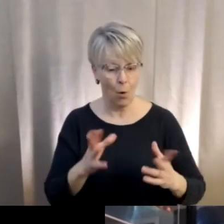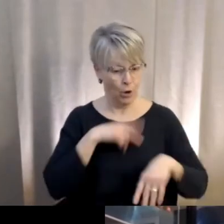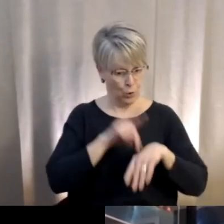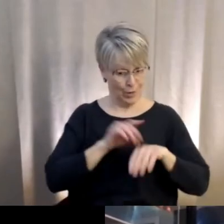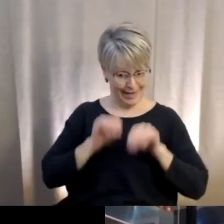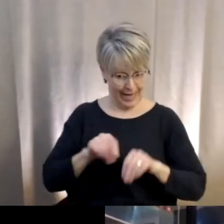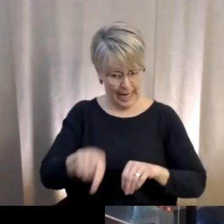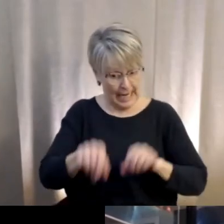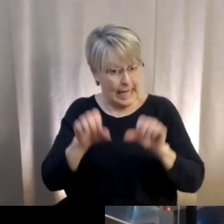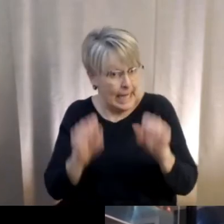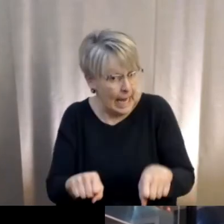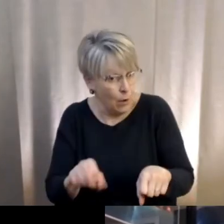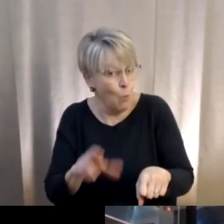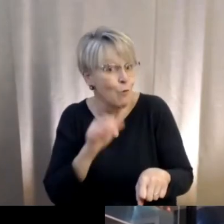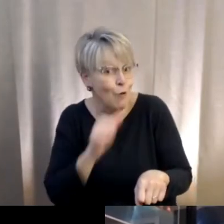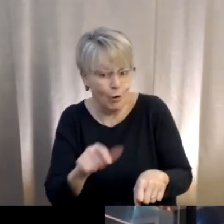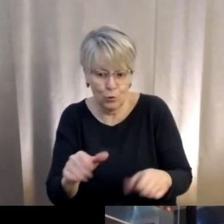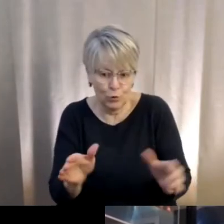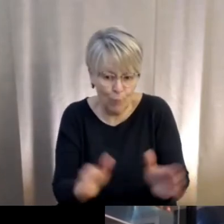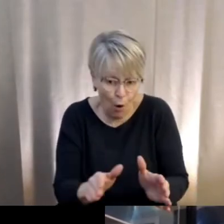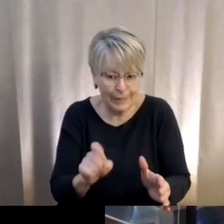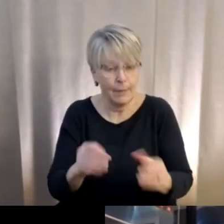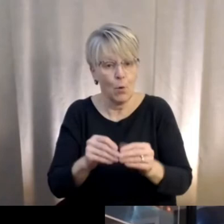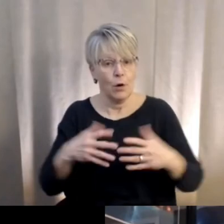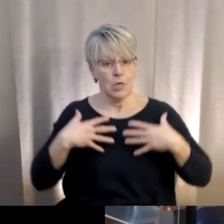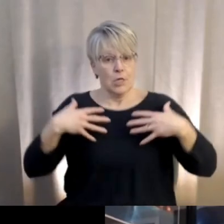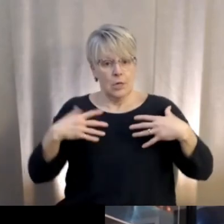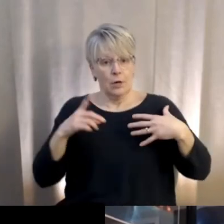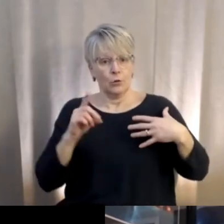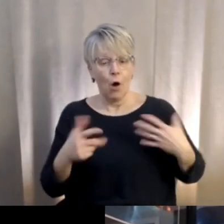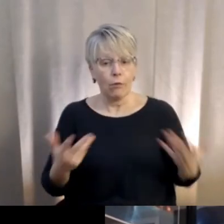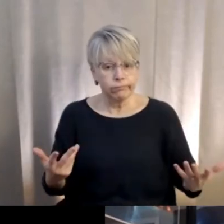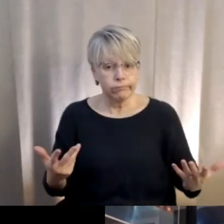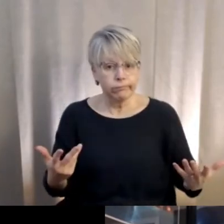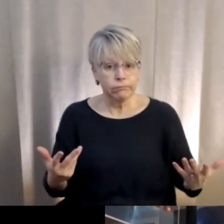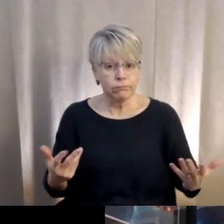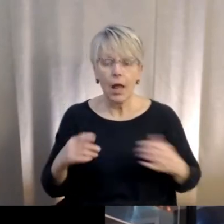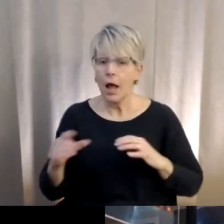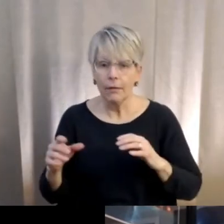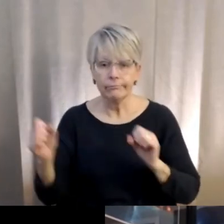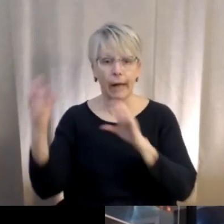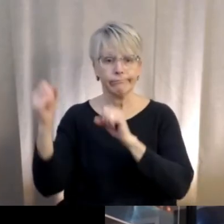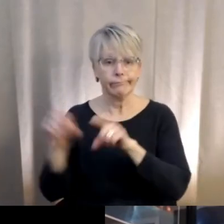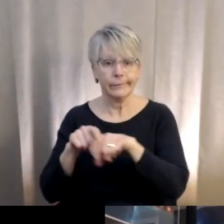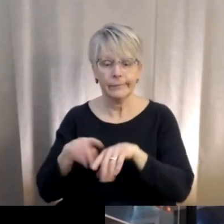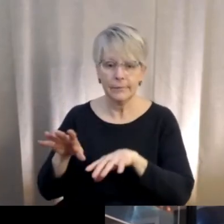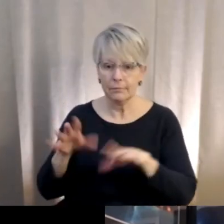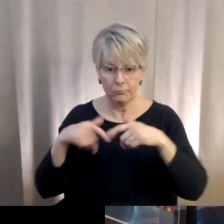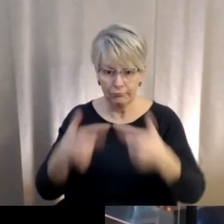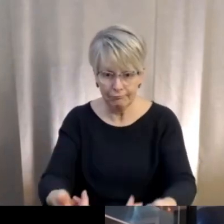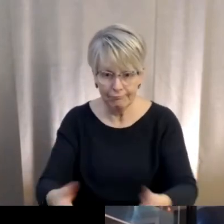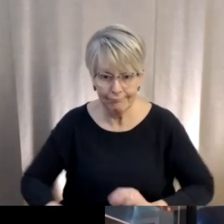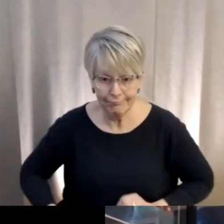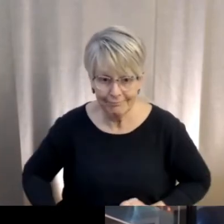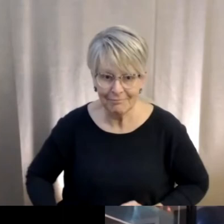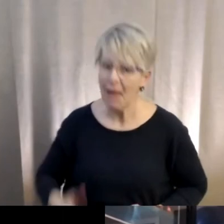physically doing it? Okay. What are some of those sort of... Sorry. You go ahead, sir.